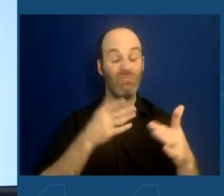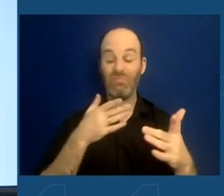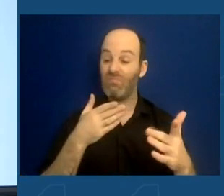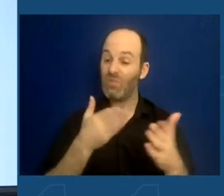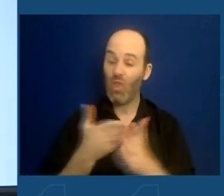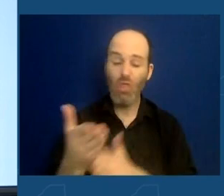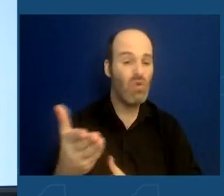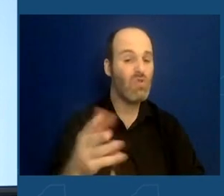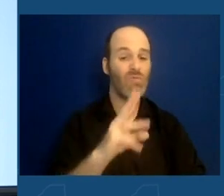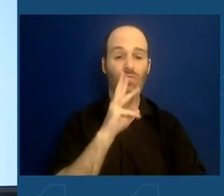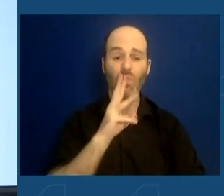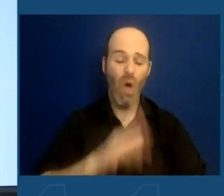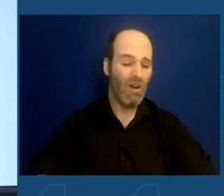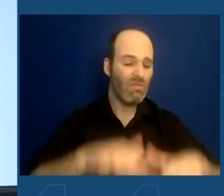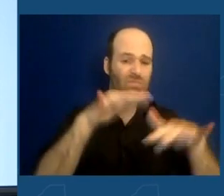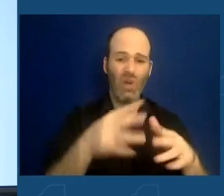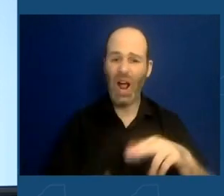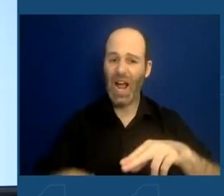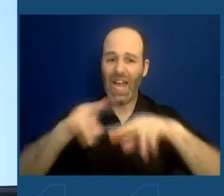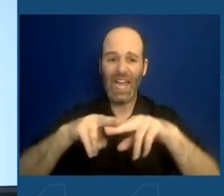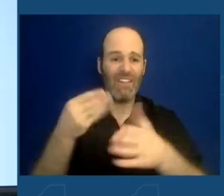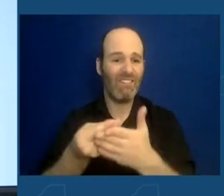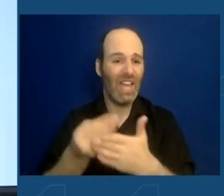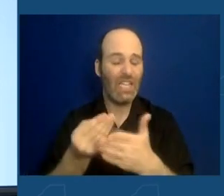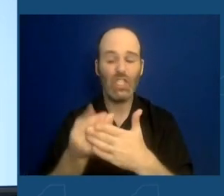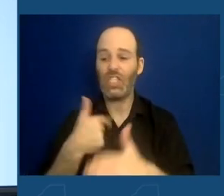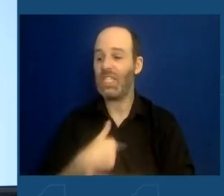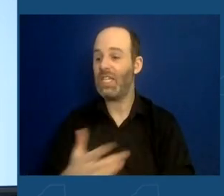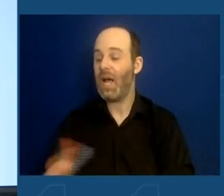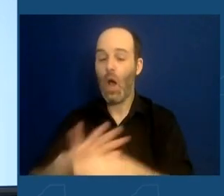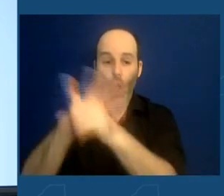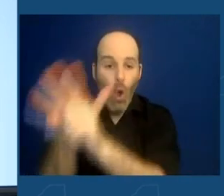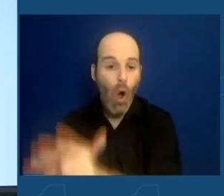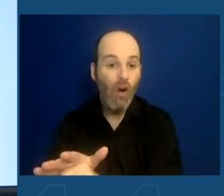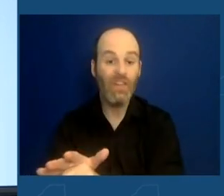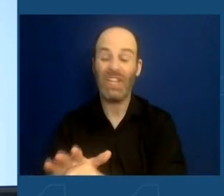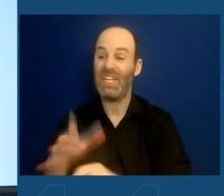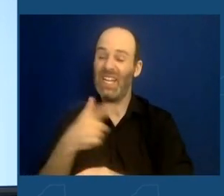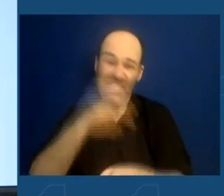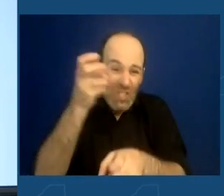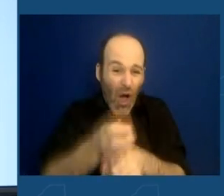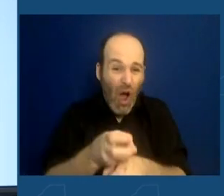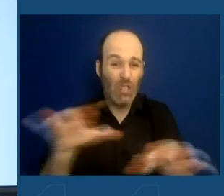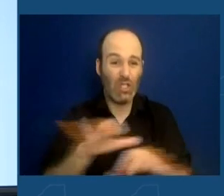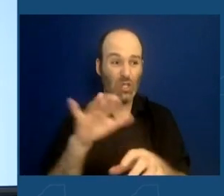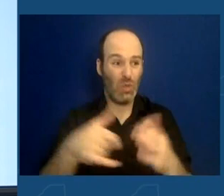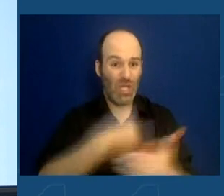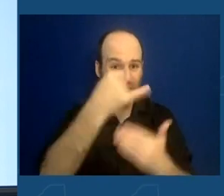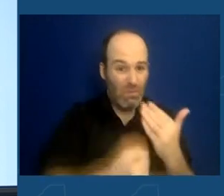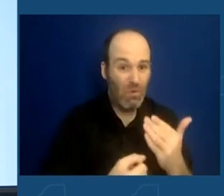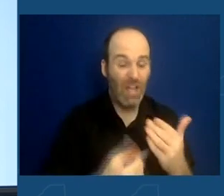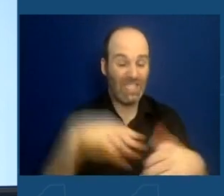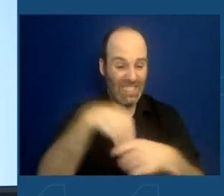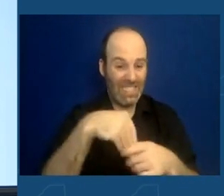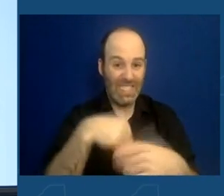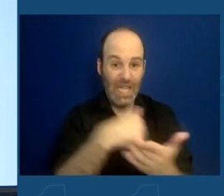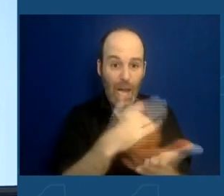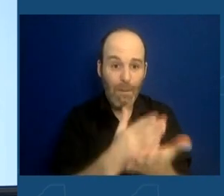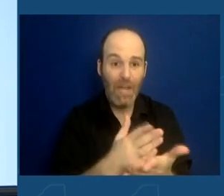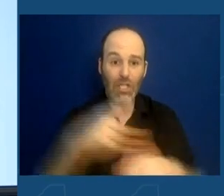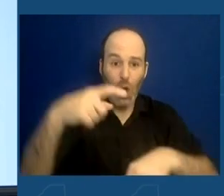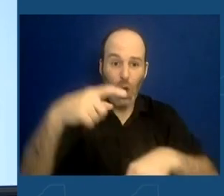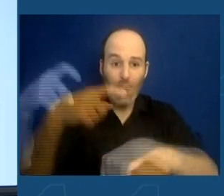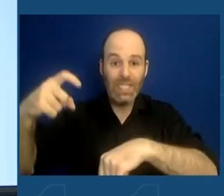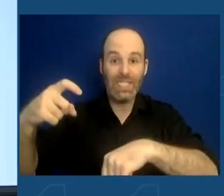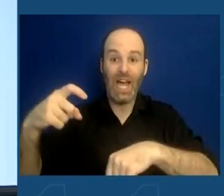host of others. It's hard under normal circumstances to keep projects of this size on schedule and within budget. The budget is a little